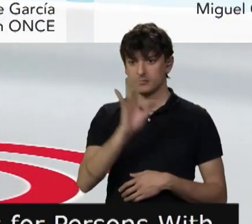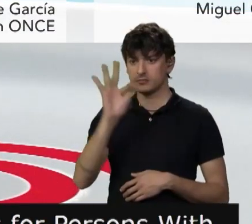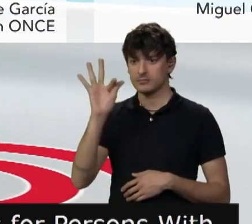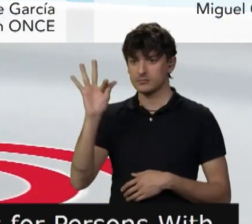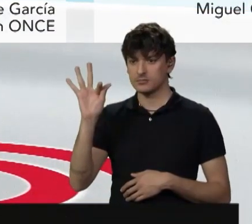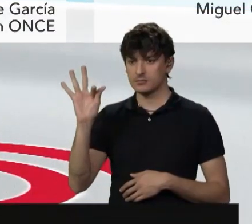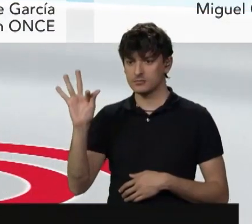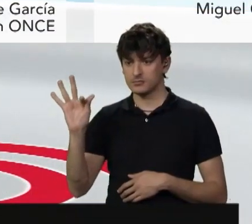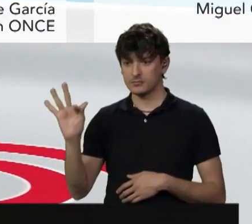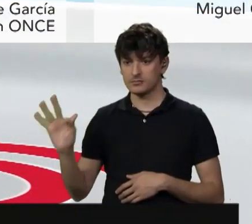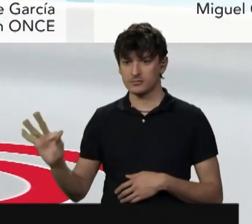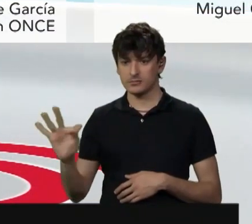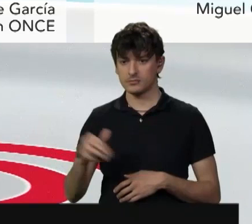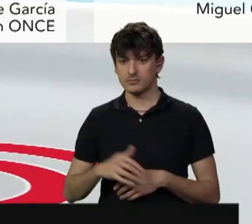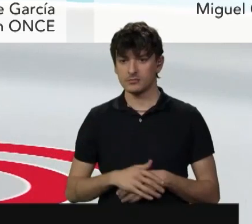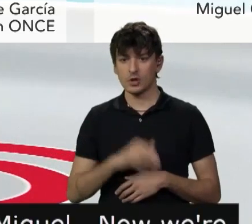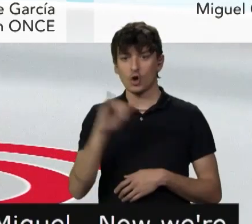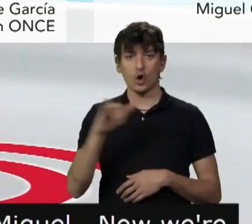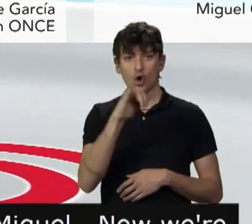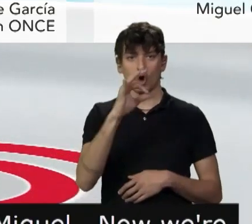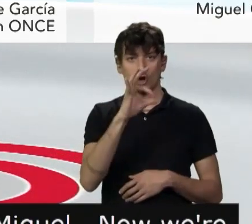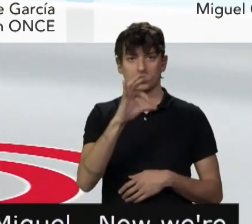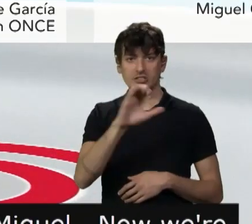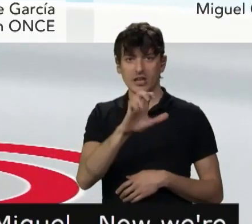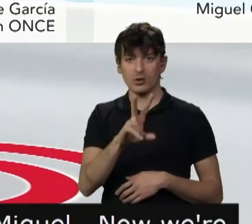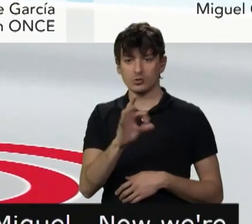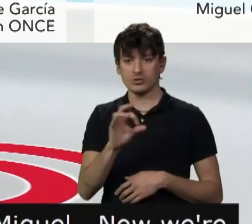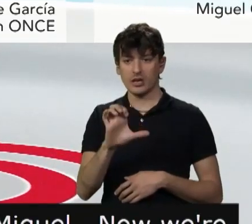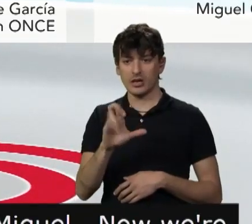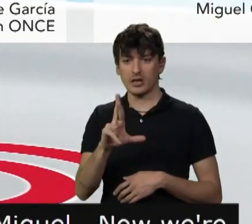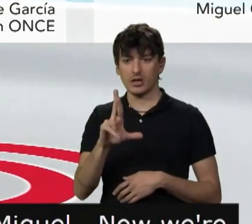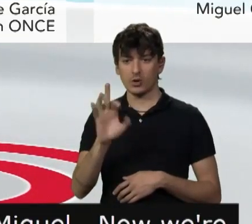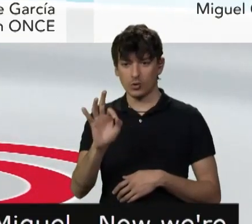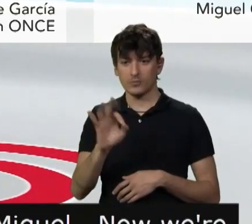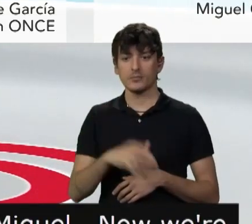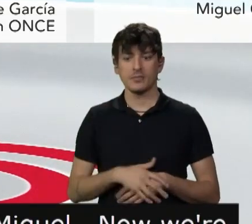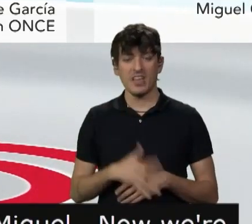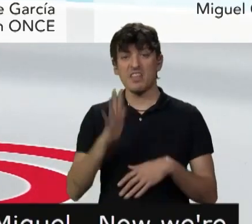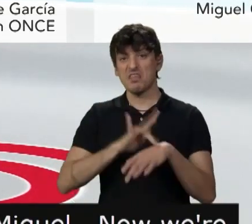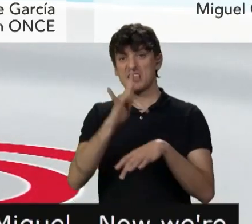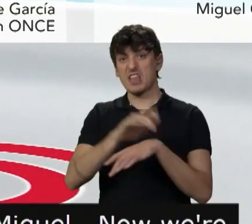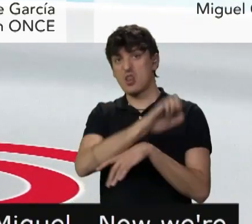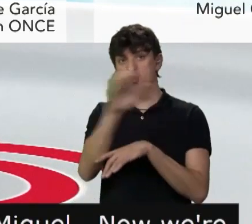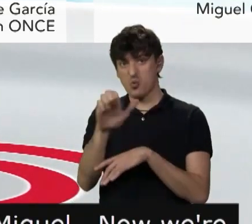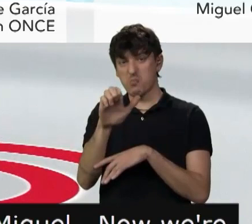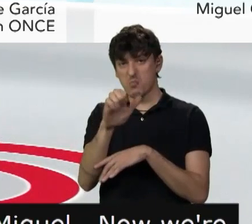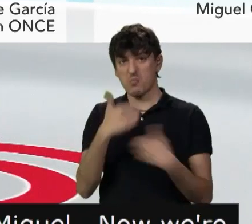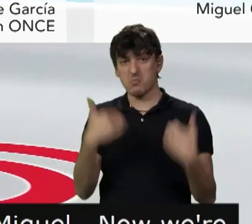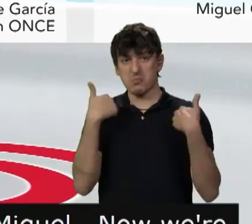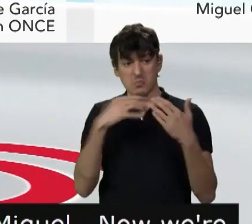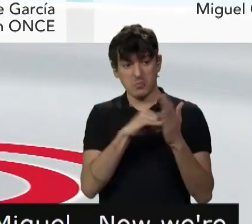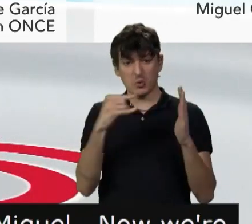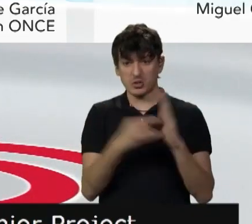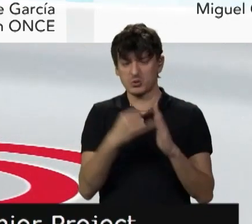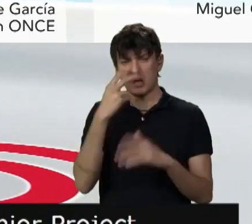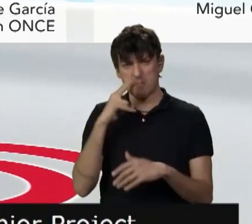José Usero. He's a senior project manager at Digital Europe. And José